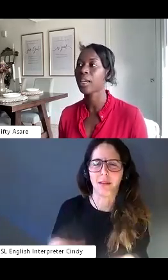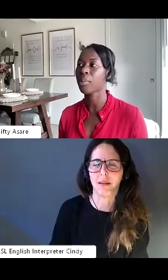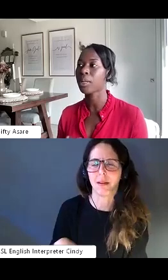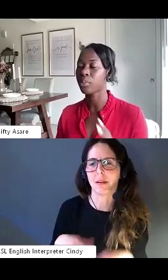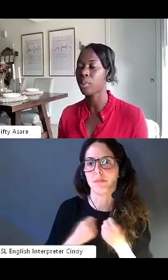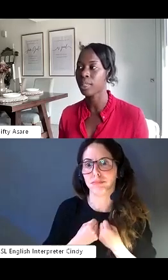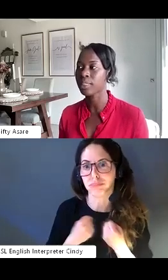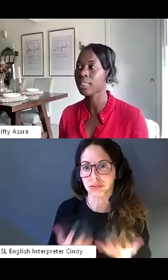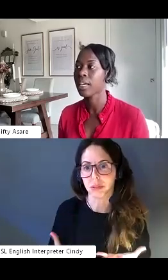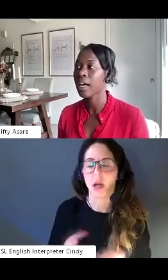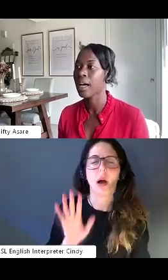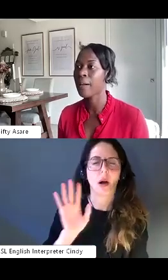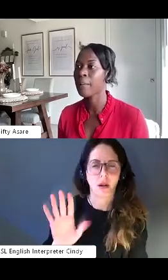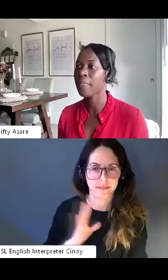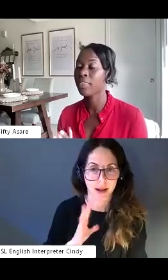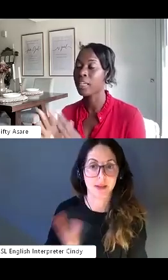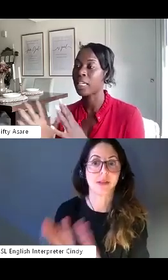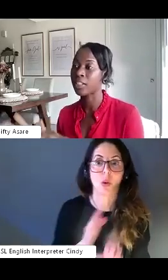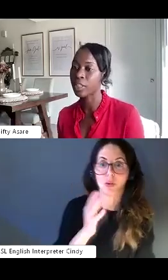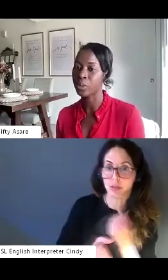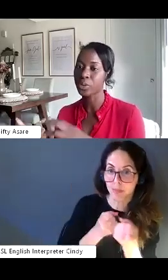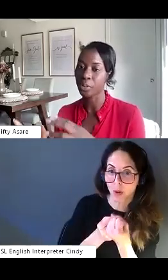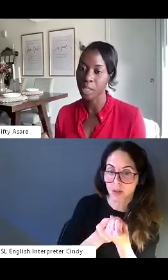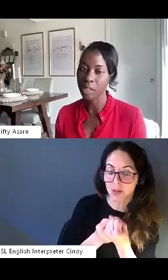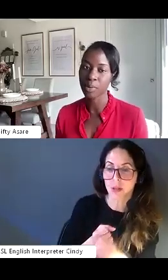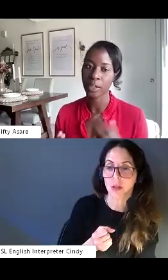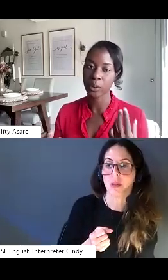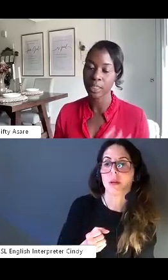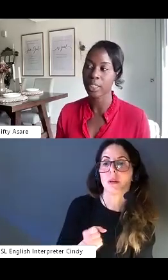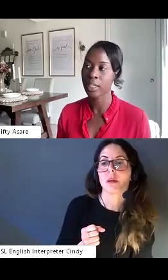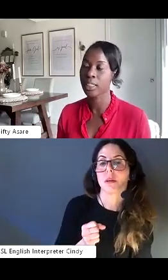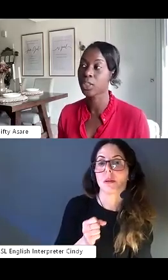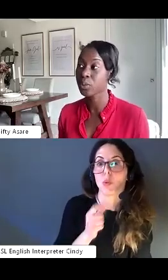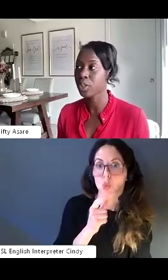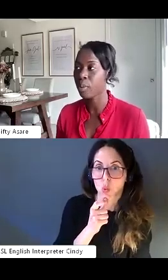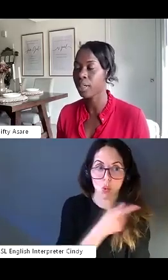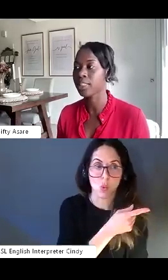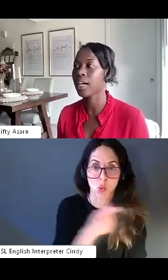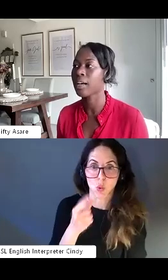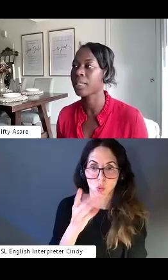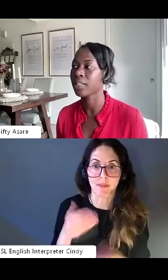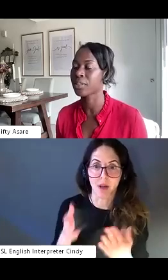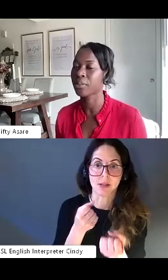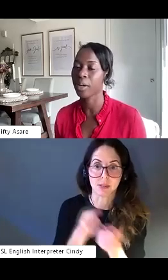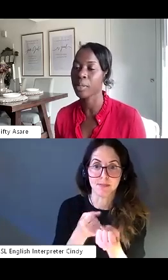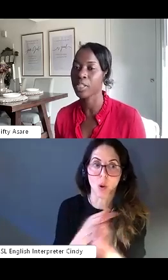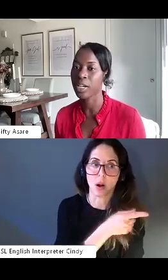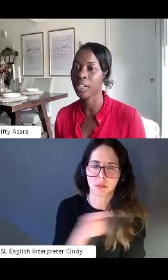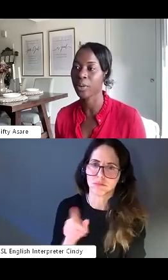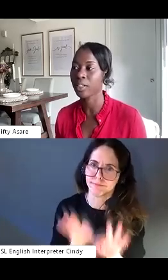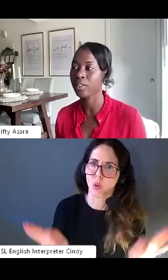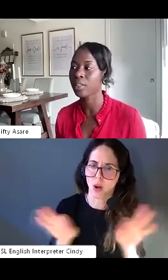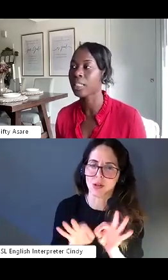so thinking about supports and the individuals or the people that are going to support is also very